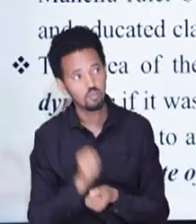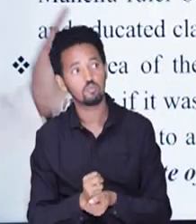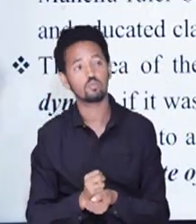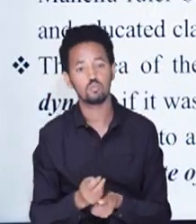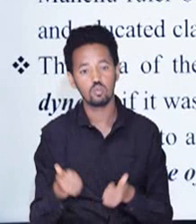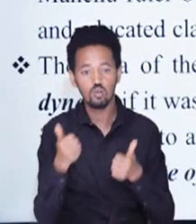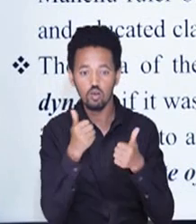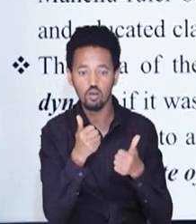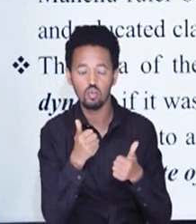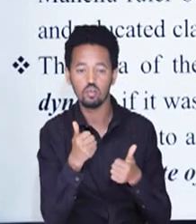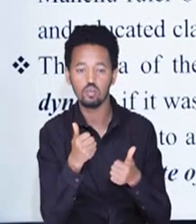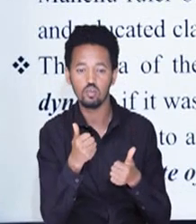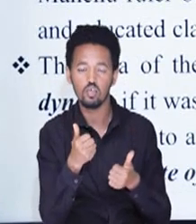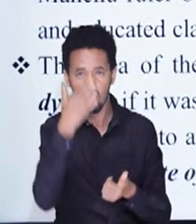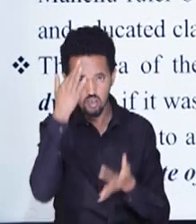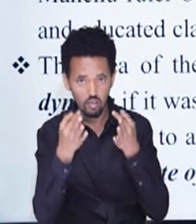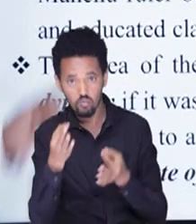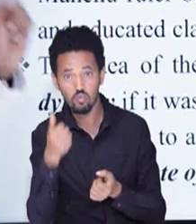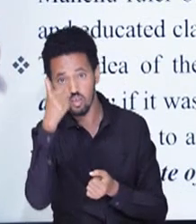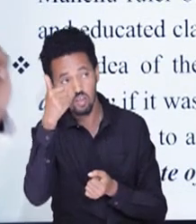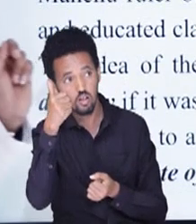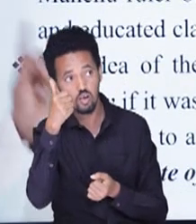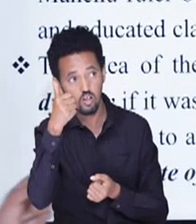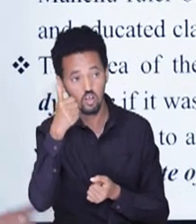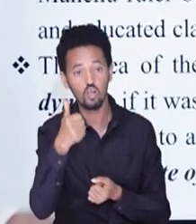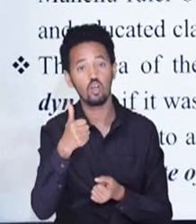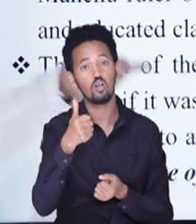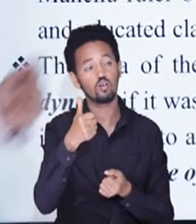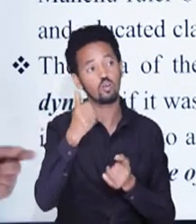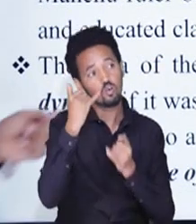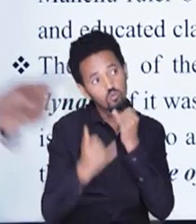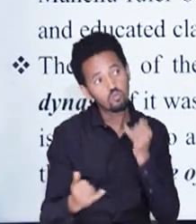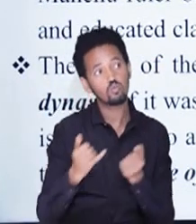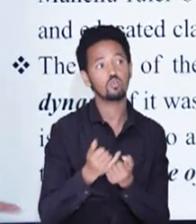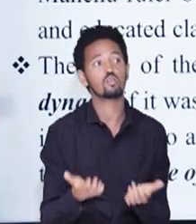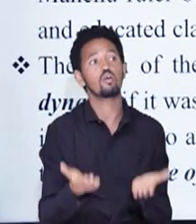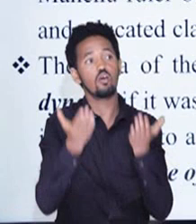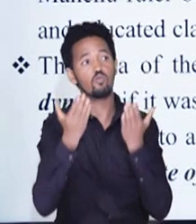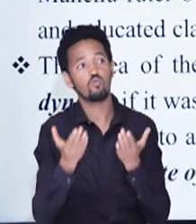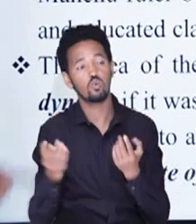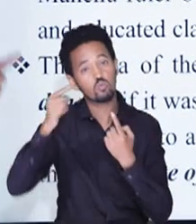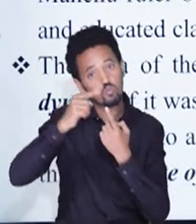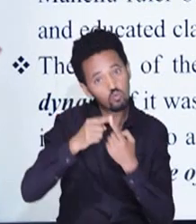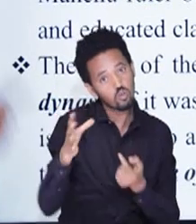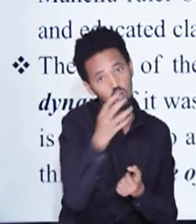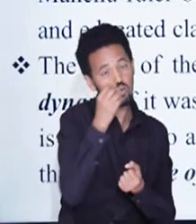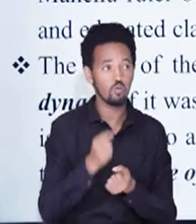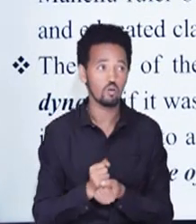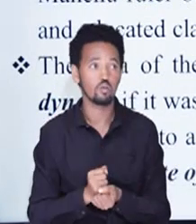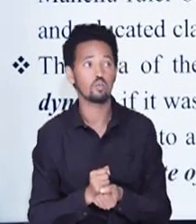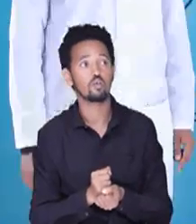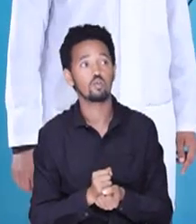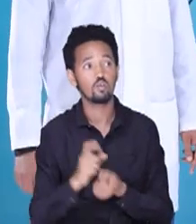authority to a ruler. If a ruler ruled badly, heaven took away this mandate of